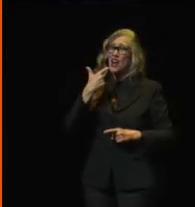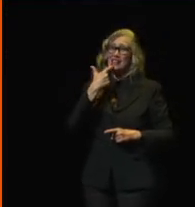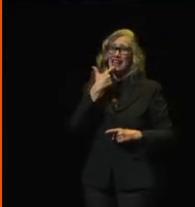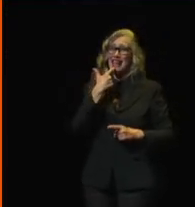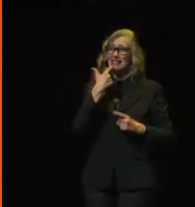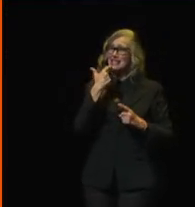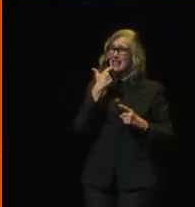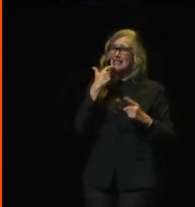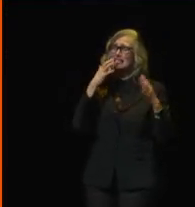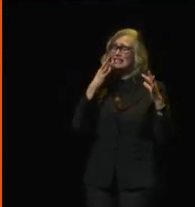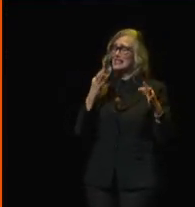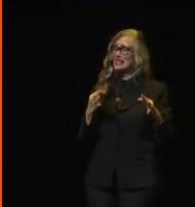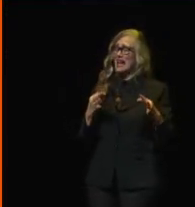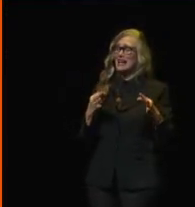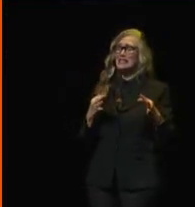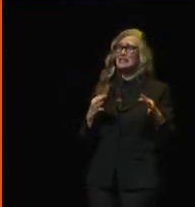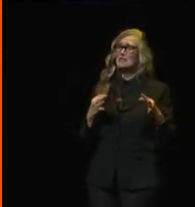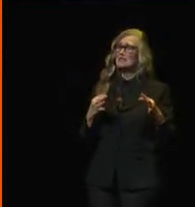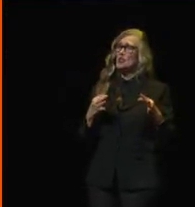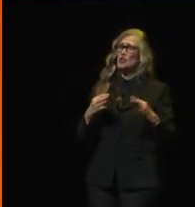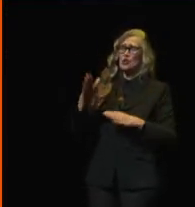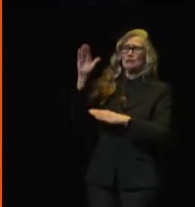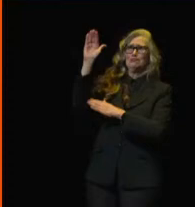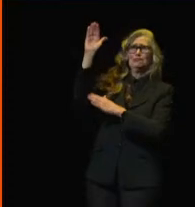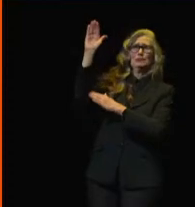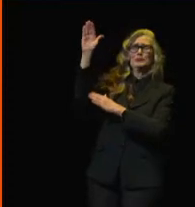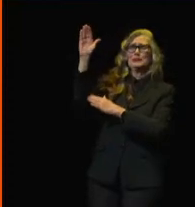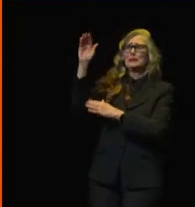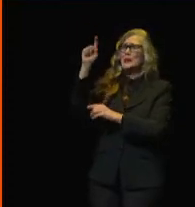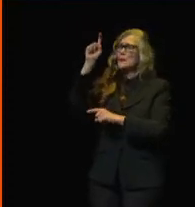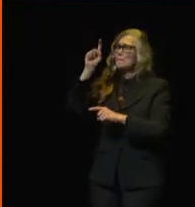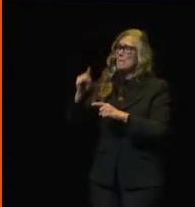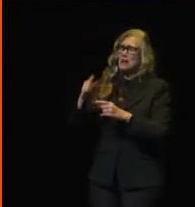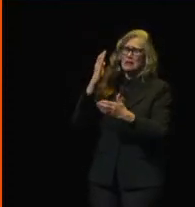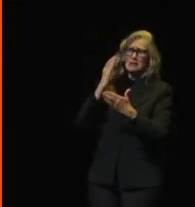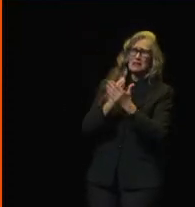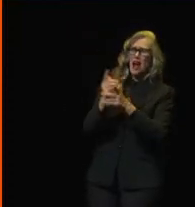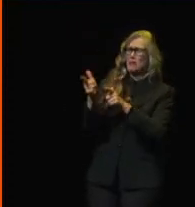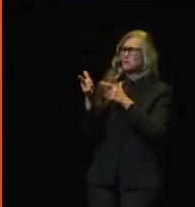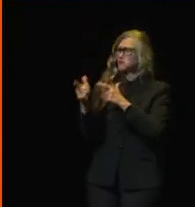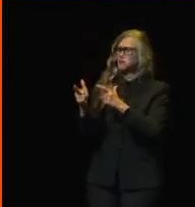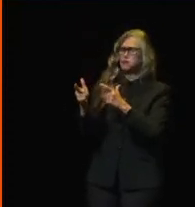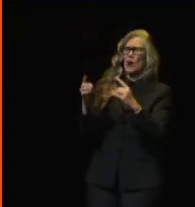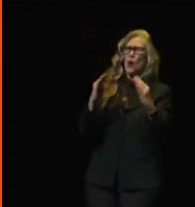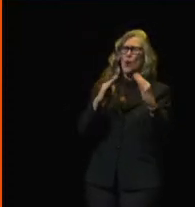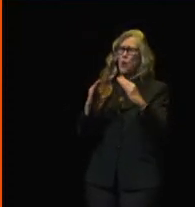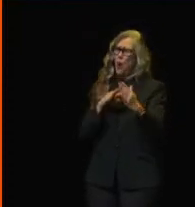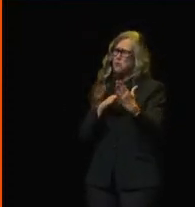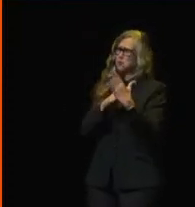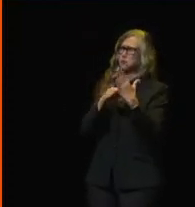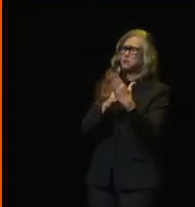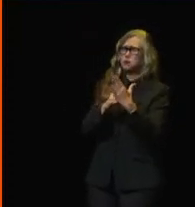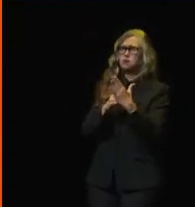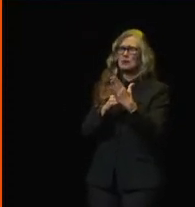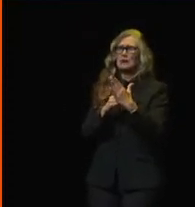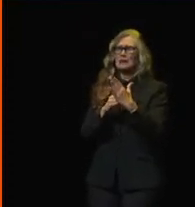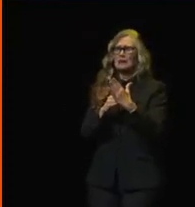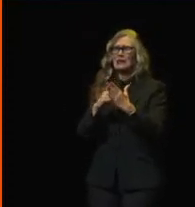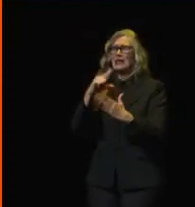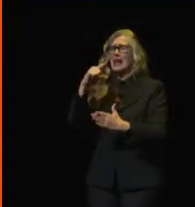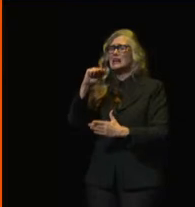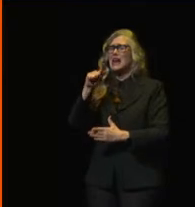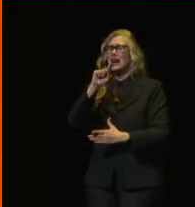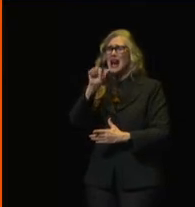expect. An Israeli citizen and a Jew, Ady was a fierce critic of Israel's occupation of Palestinian territories. And